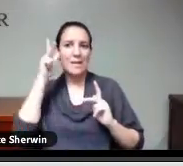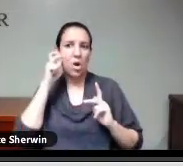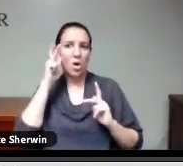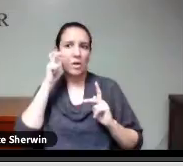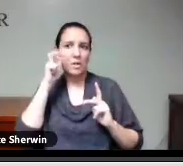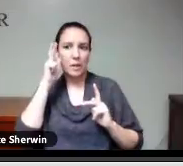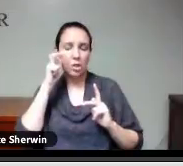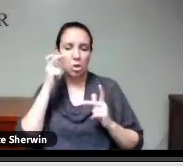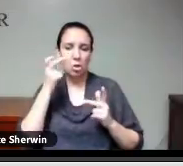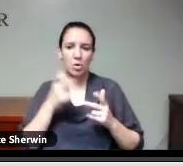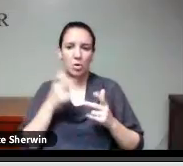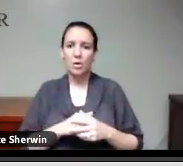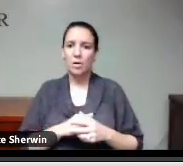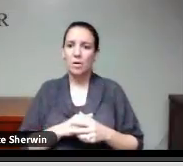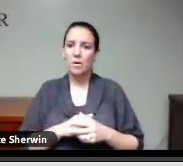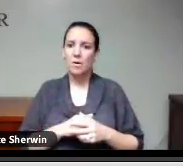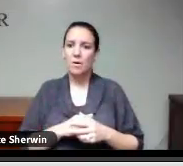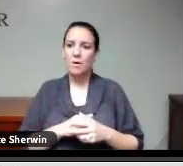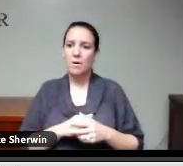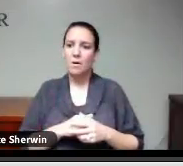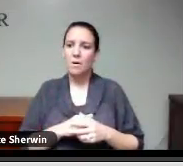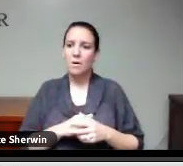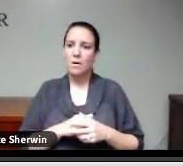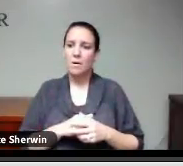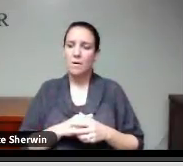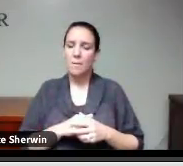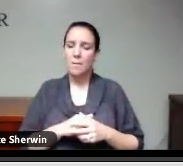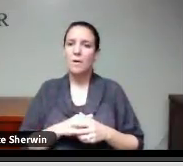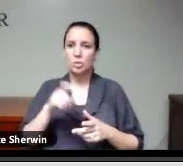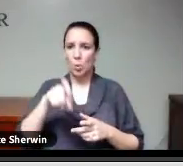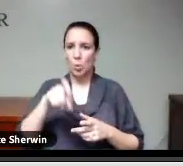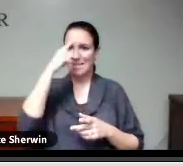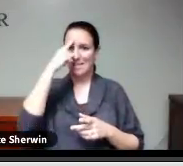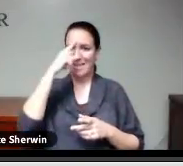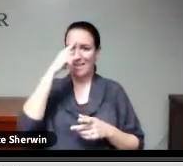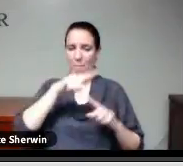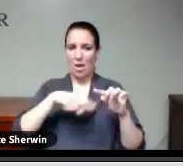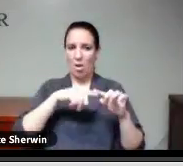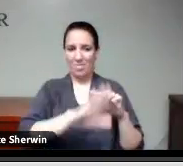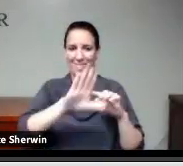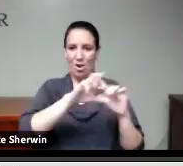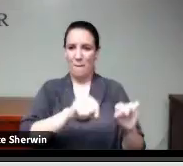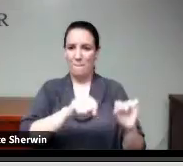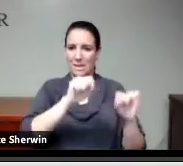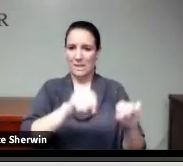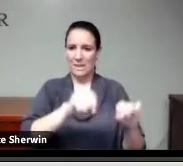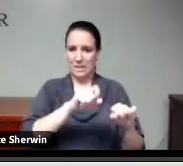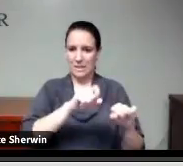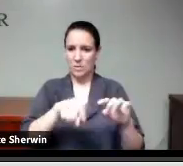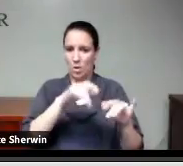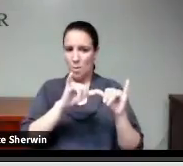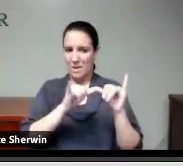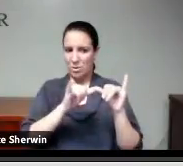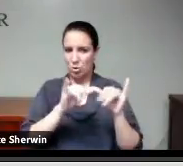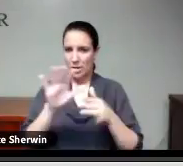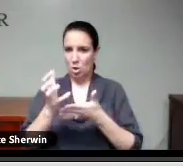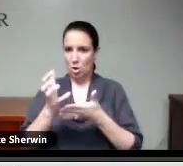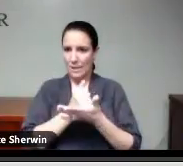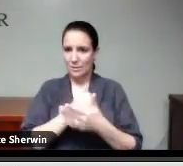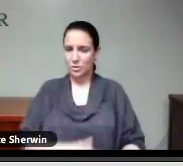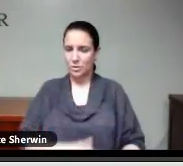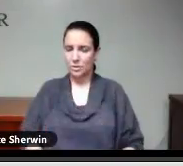So we need to also make sure that we are thinking about ability in our measurement of our collections.